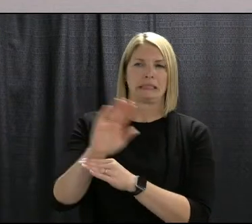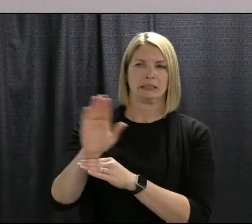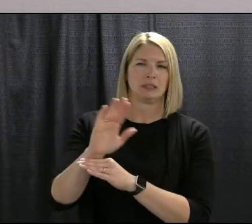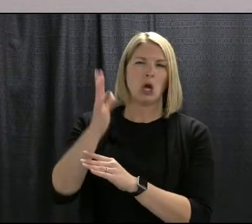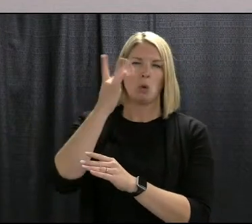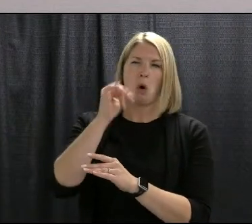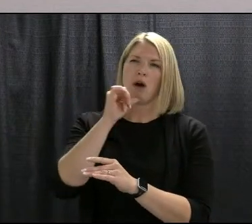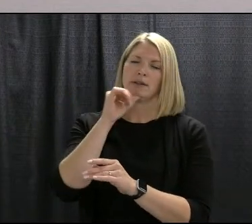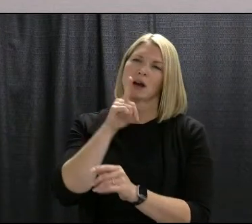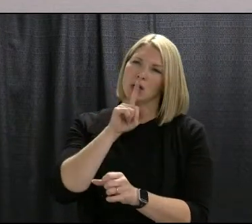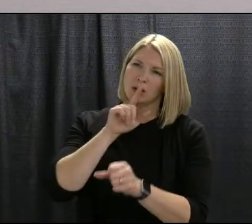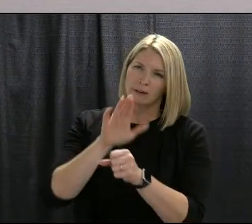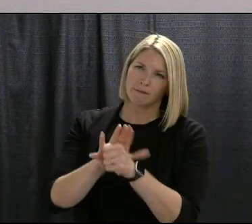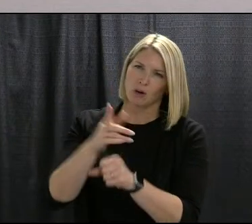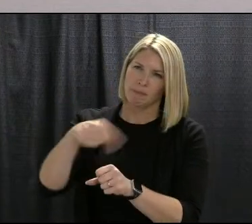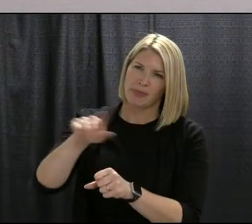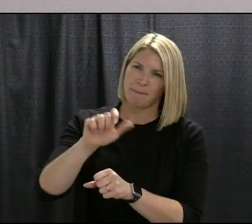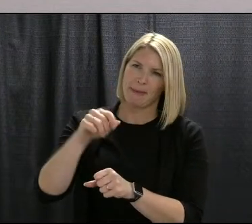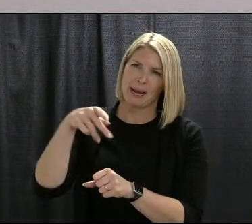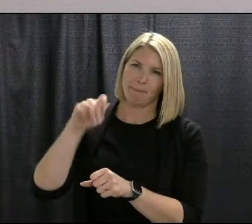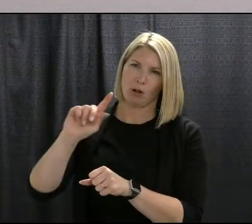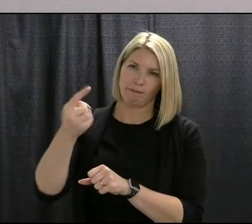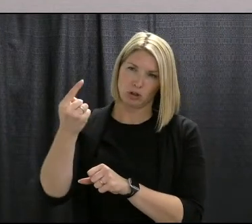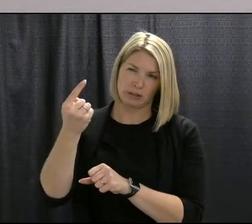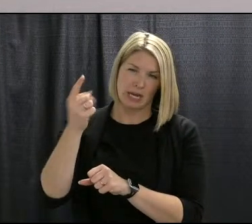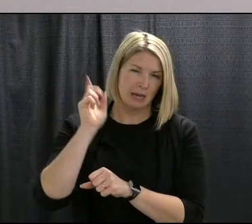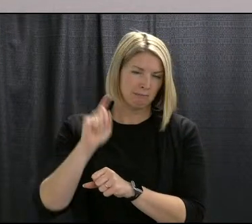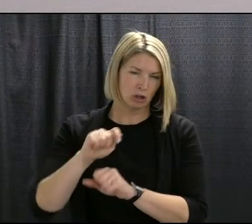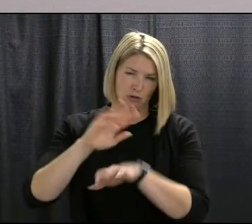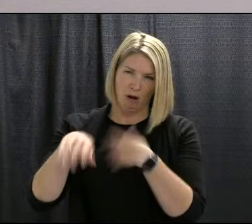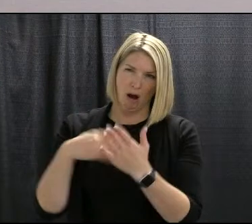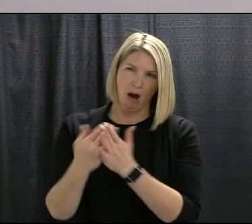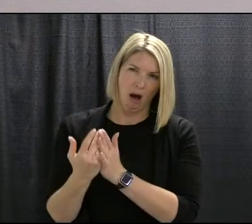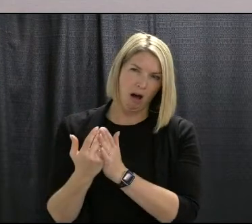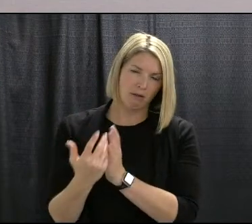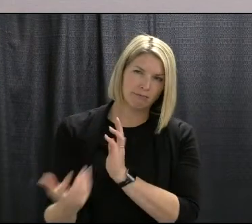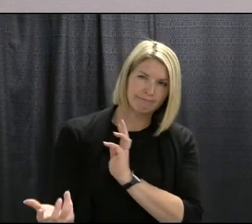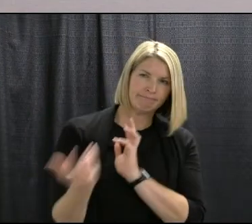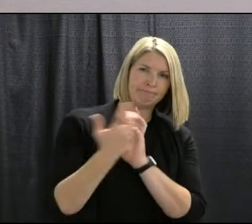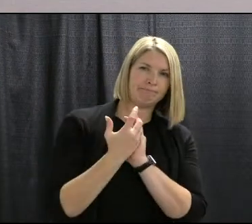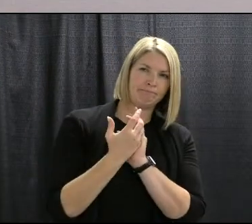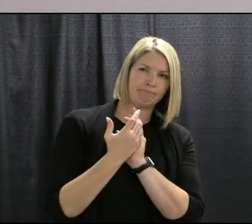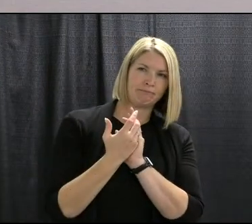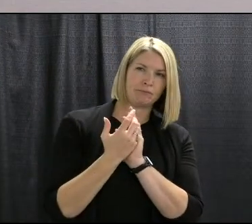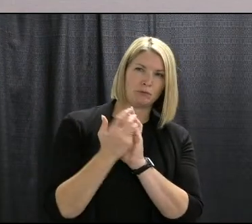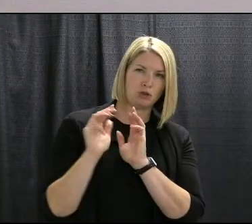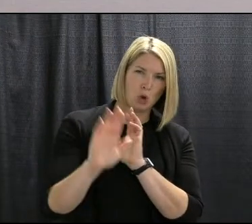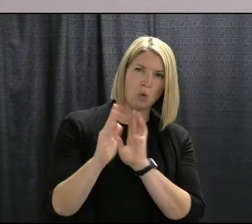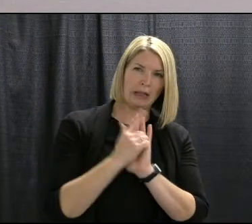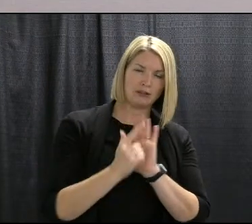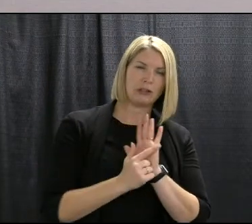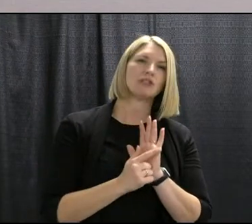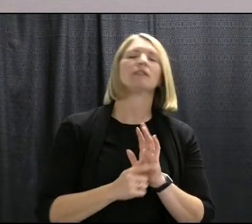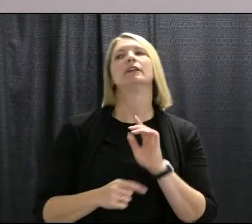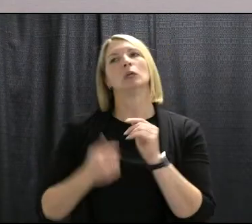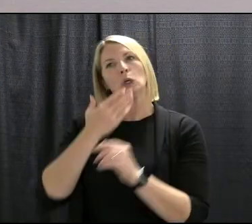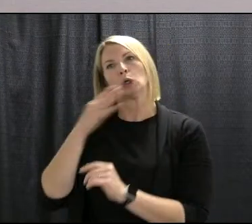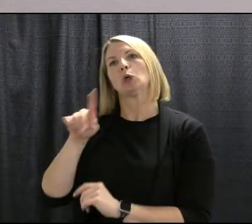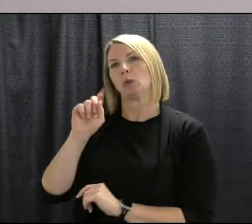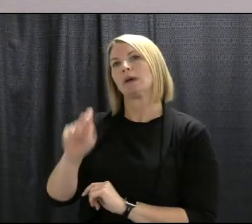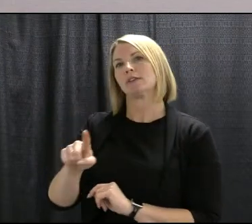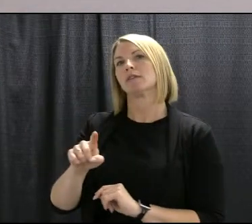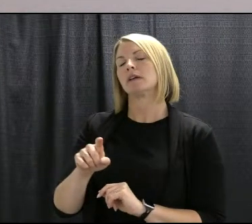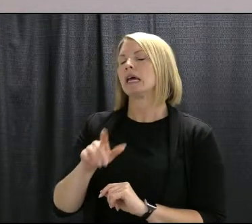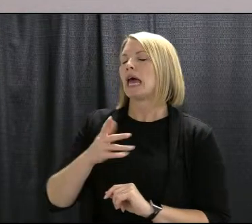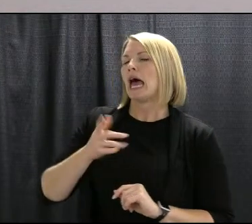do with contractual obligations that we need to undertake with the company that provides their job